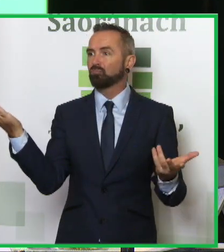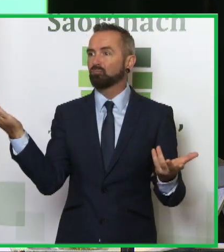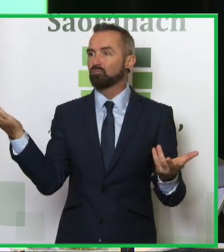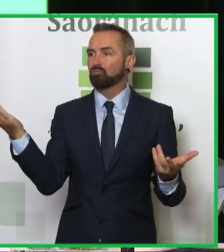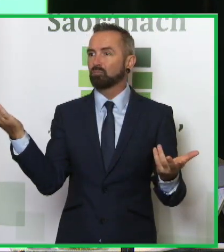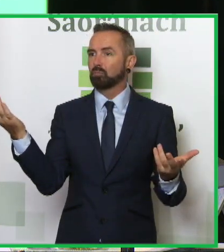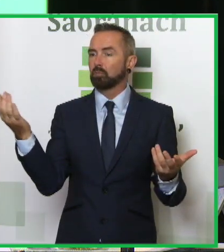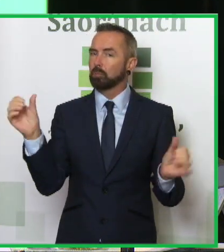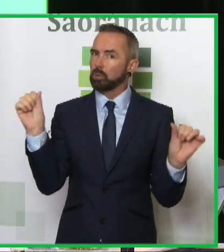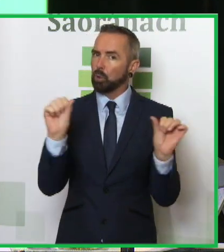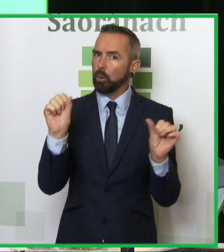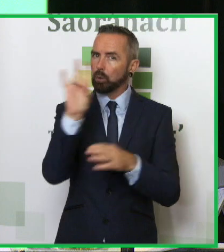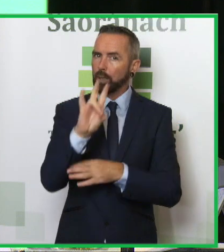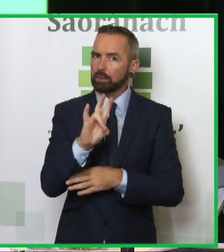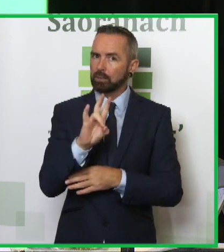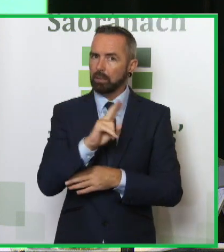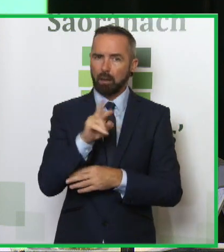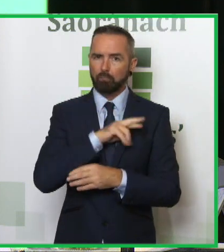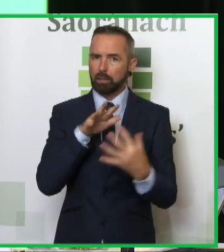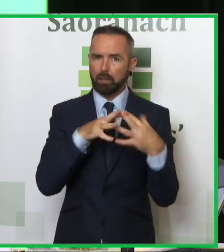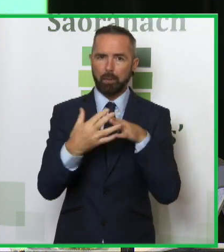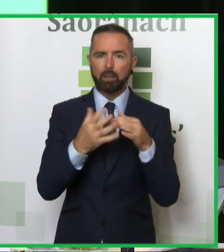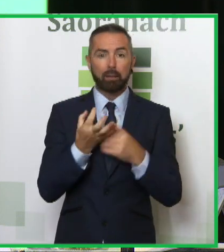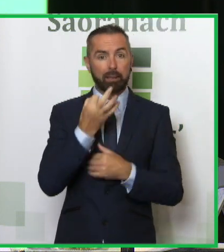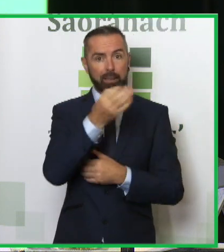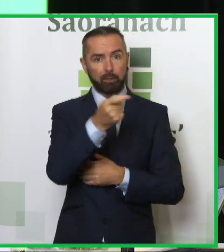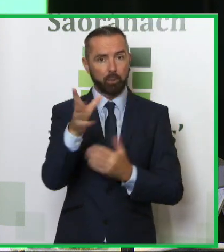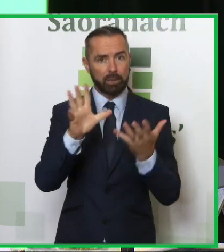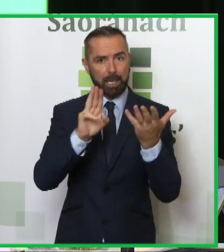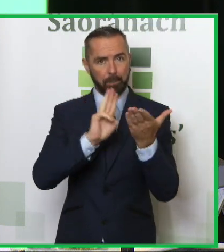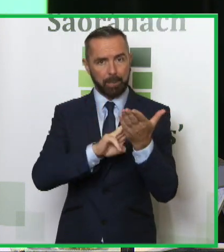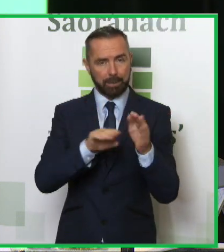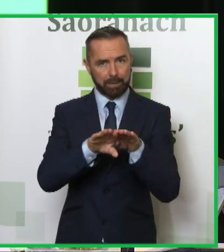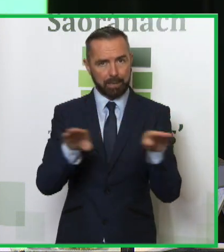they're shorter questions, not as complex. Can I just give you 10 minutes at the